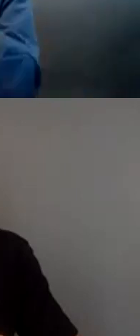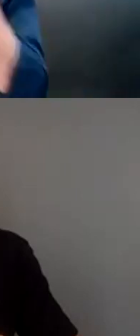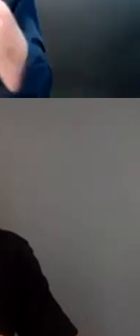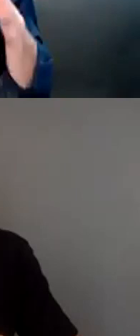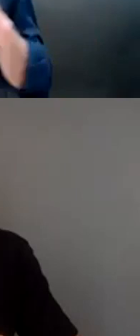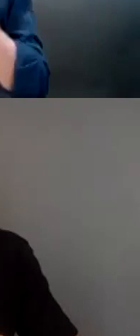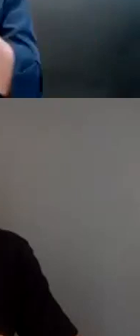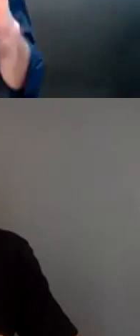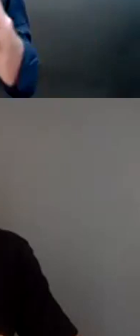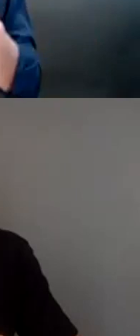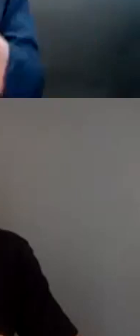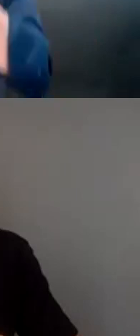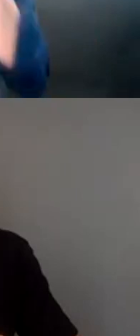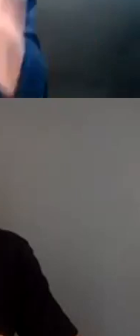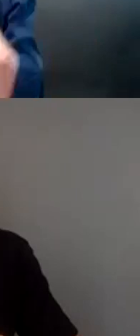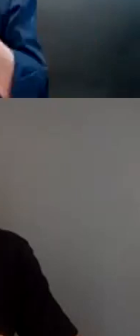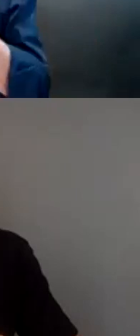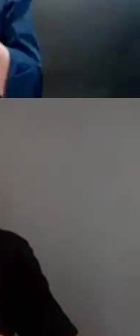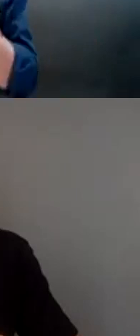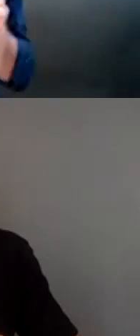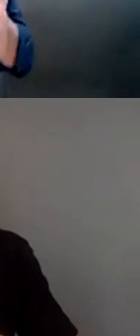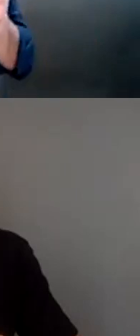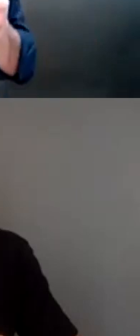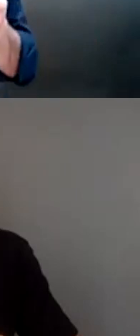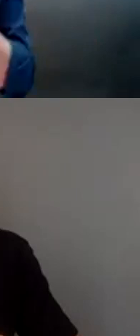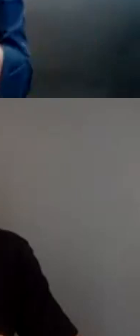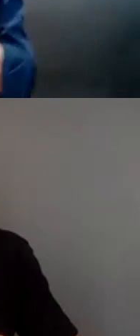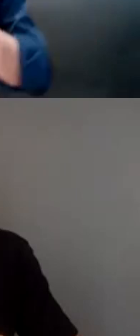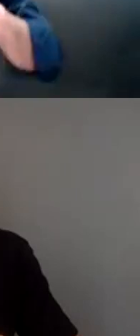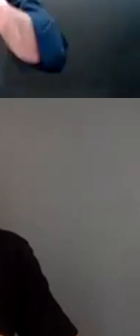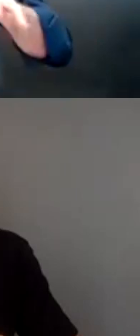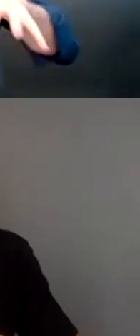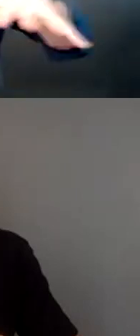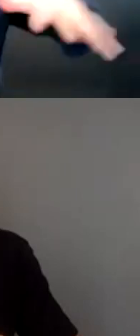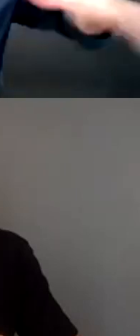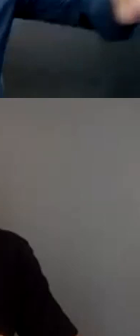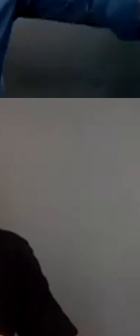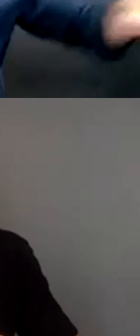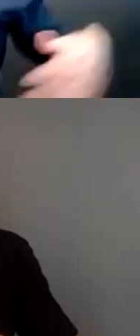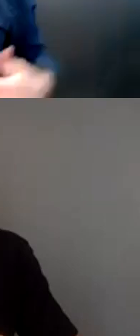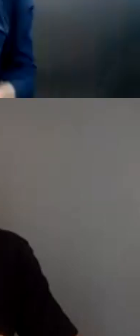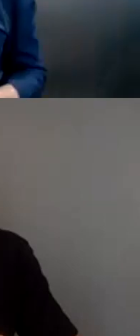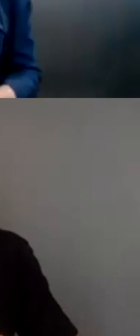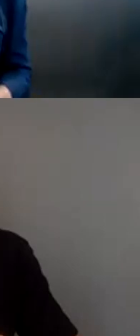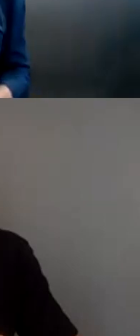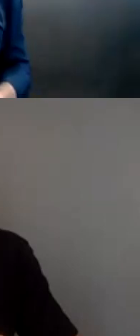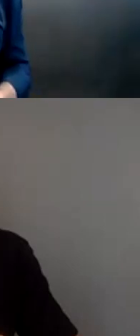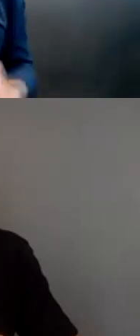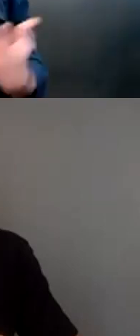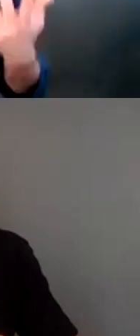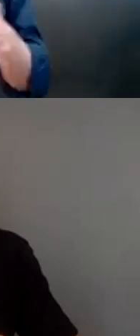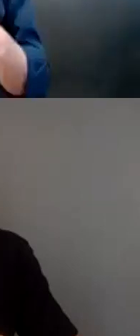larger system, it will have an impact. Mm-hmm. So clarifying our messages, being able to speak simply about what this means, giving